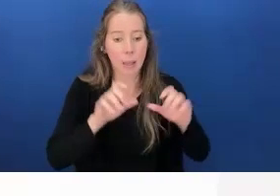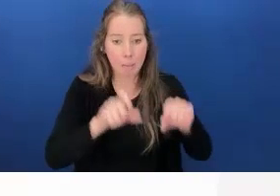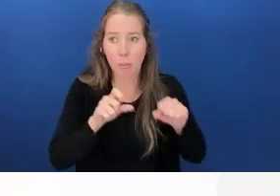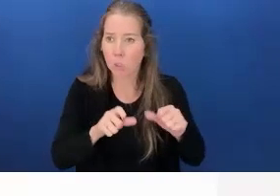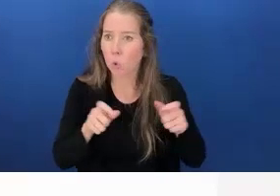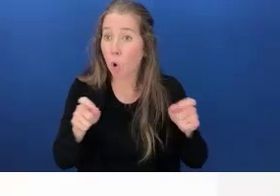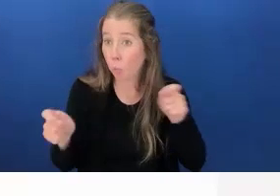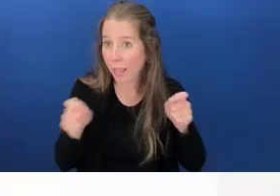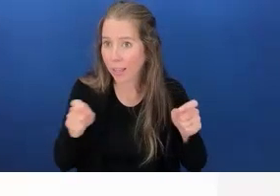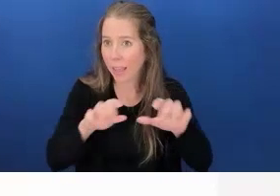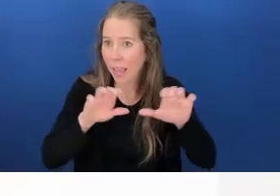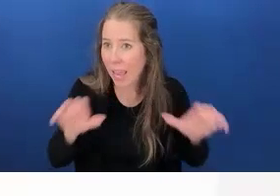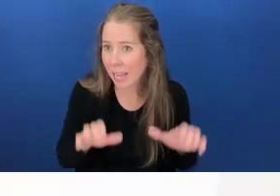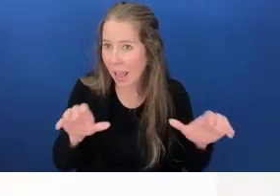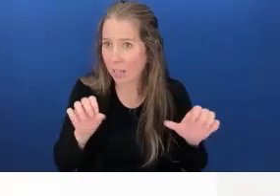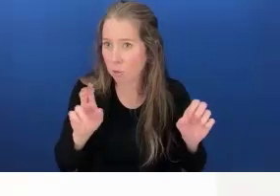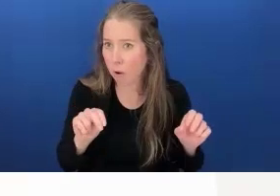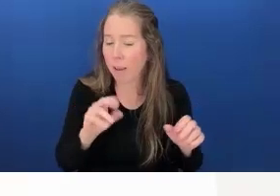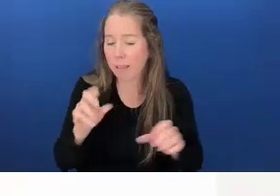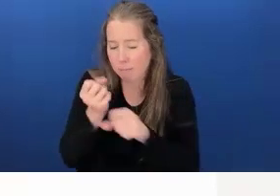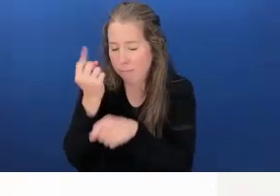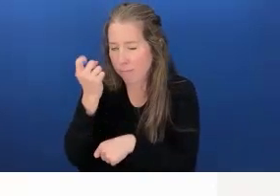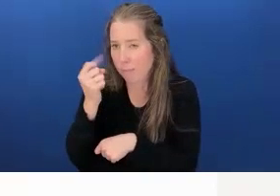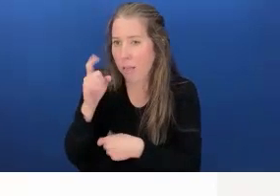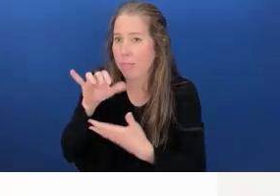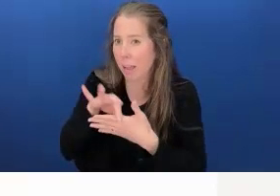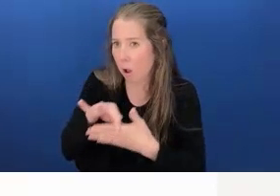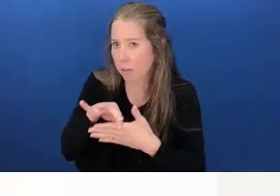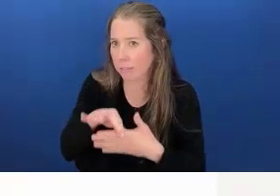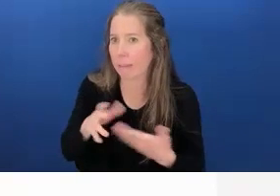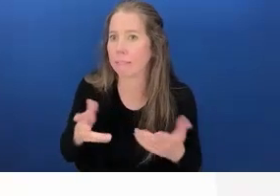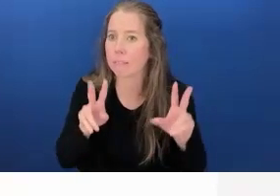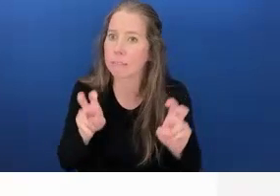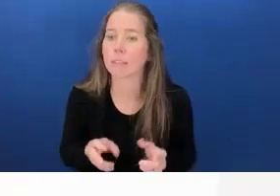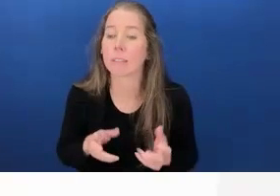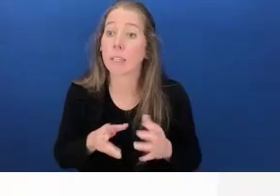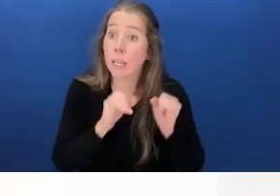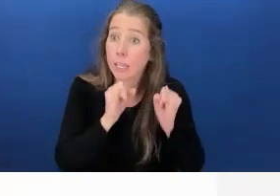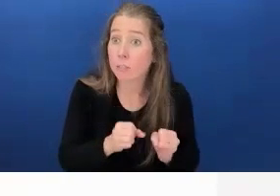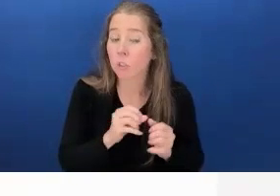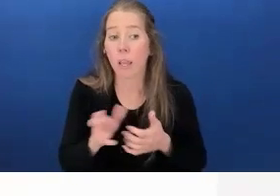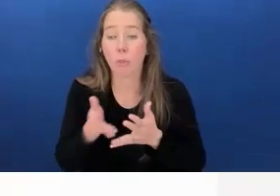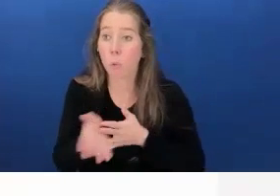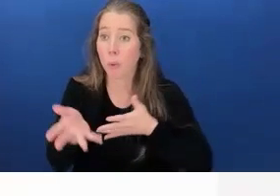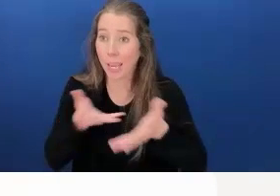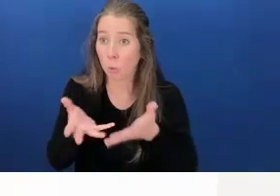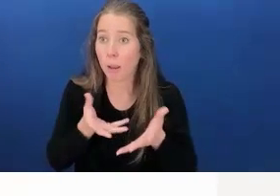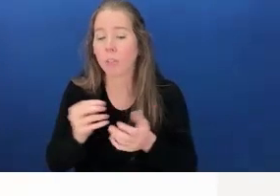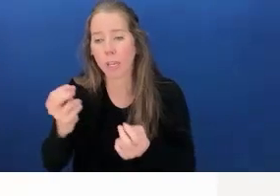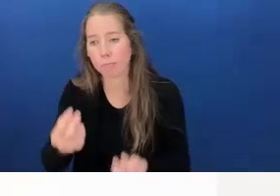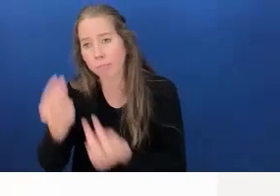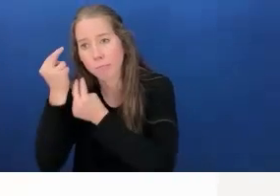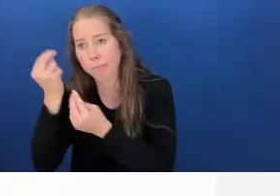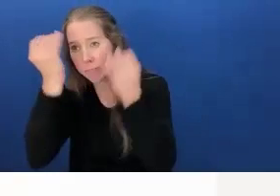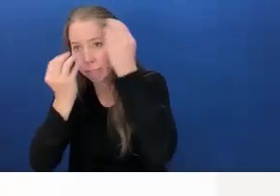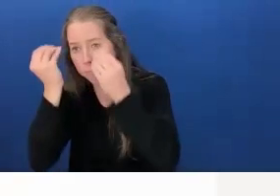upon and make sense of the content that they're learning individually through interaction and reflection